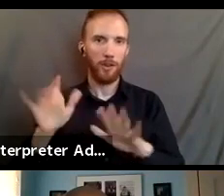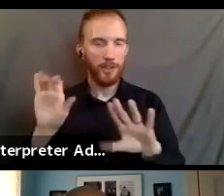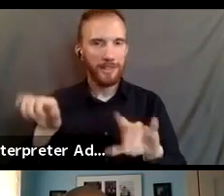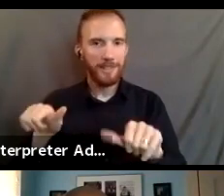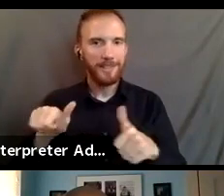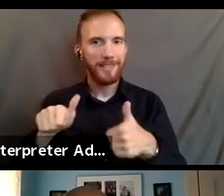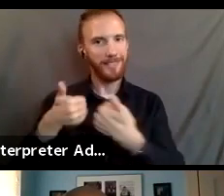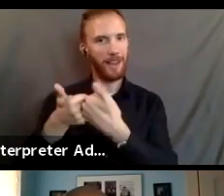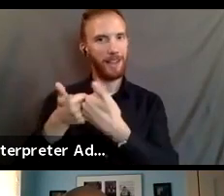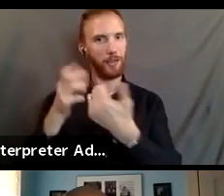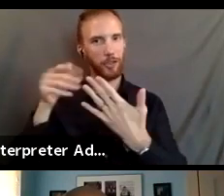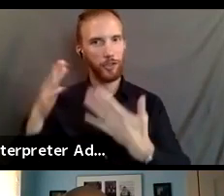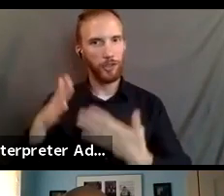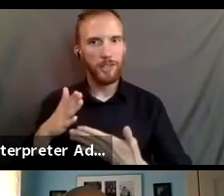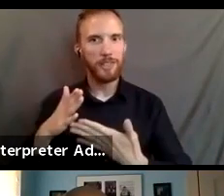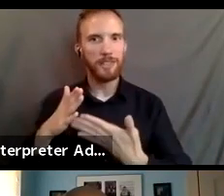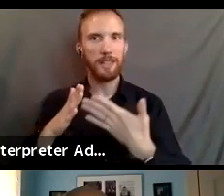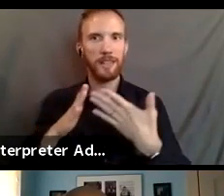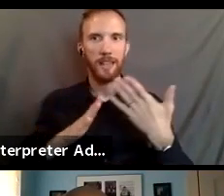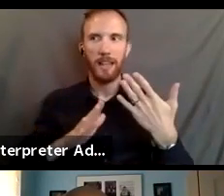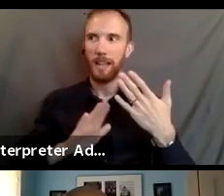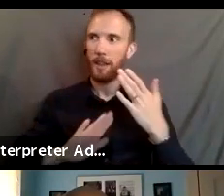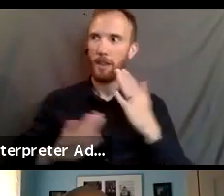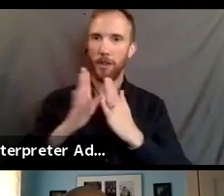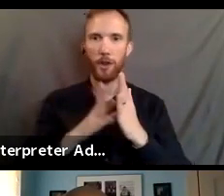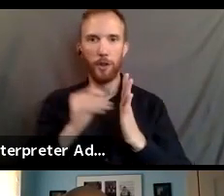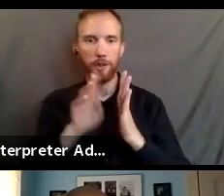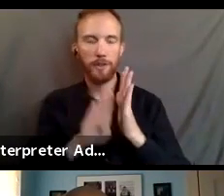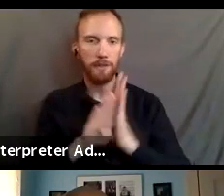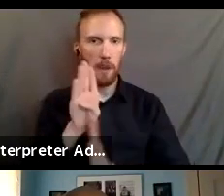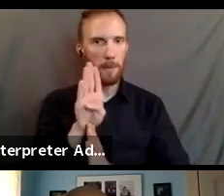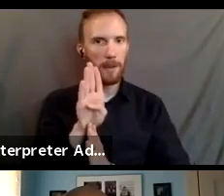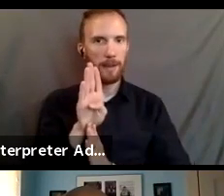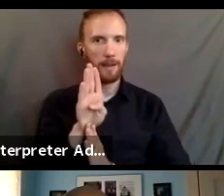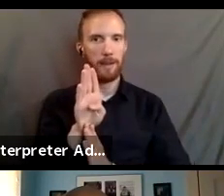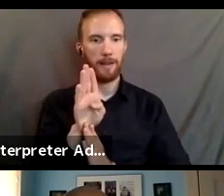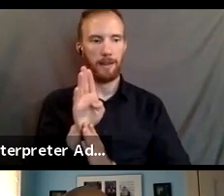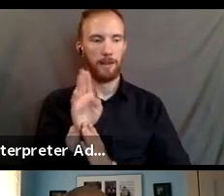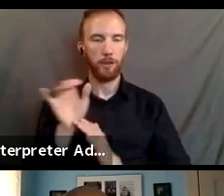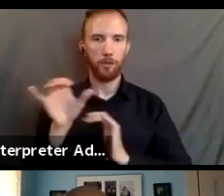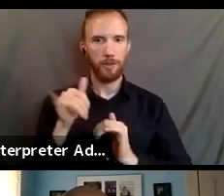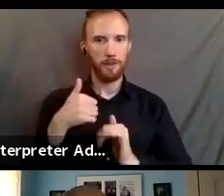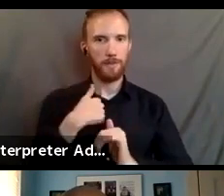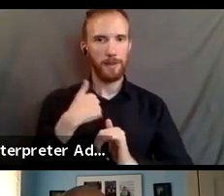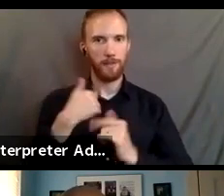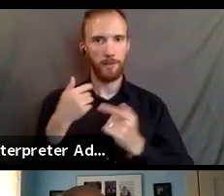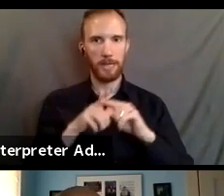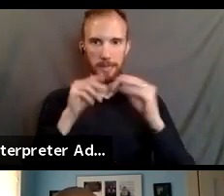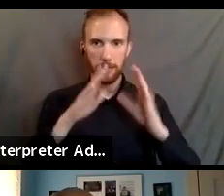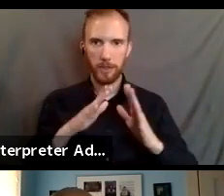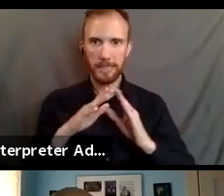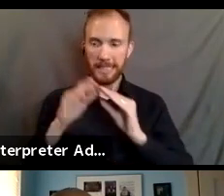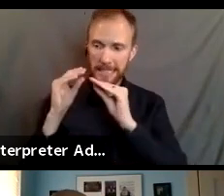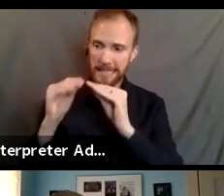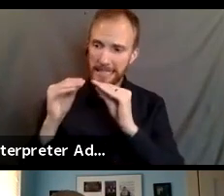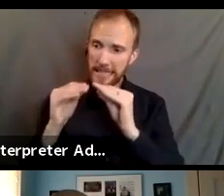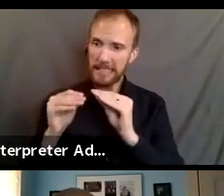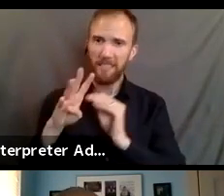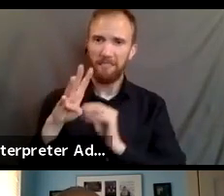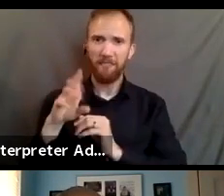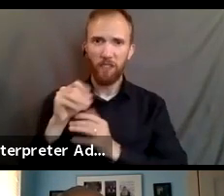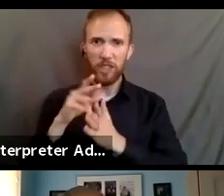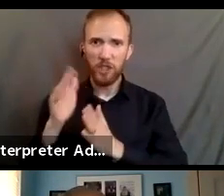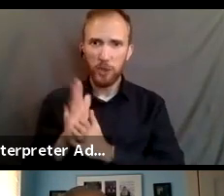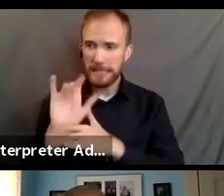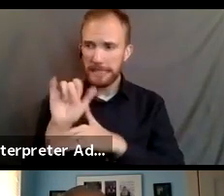to as an educator teaching 40 primary students at one time getting them set up and learning is